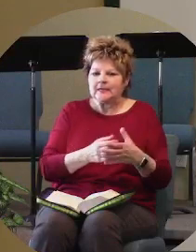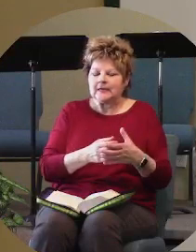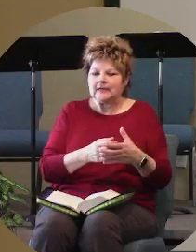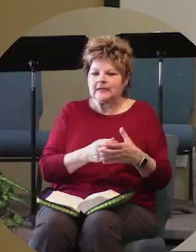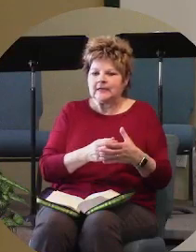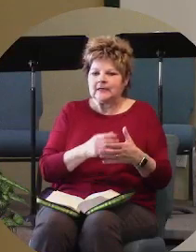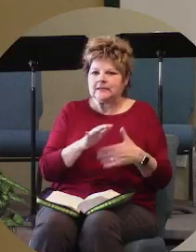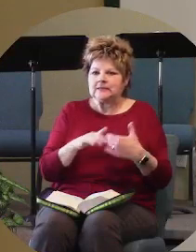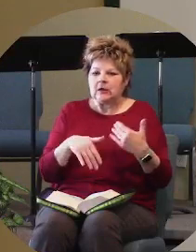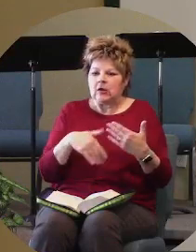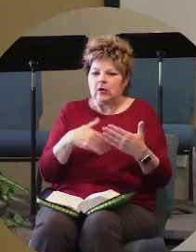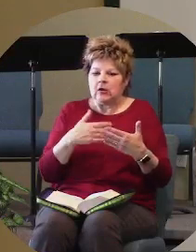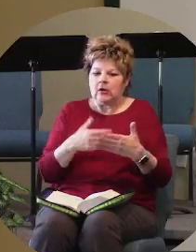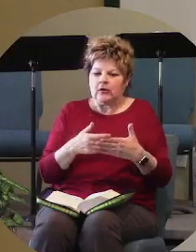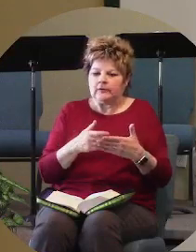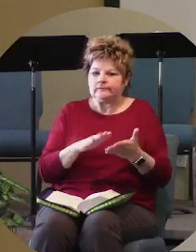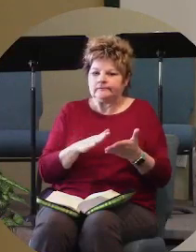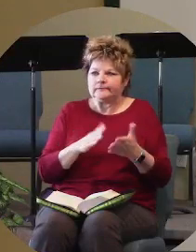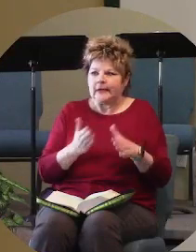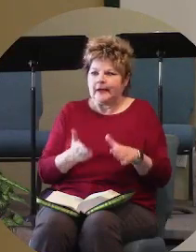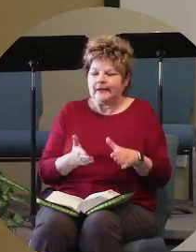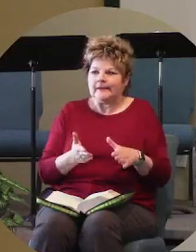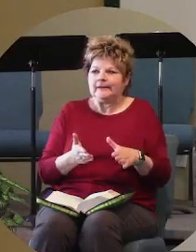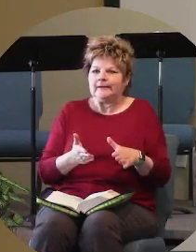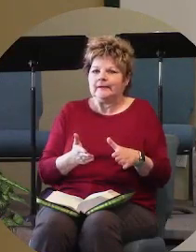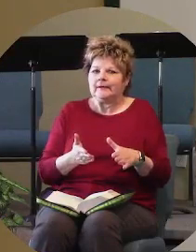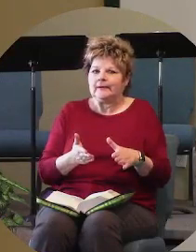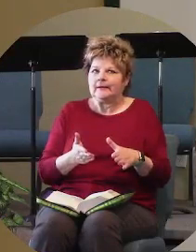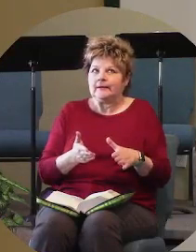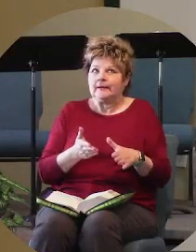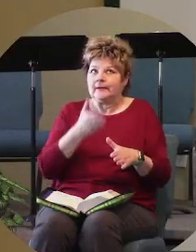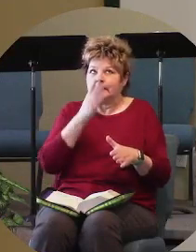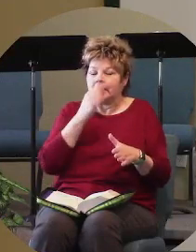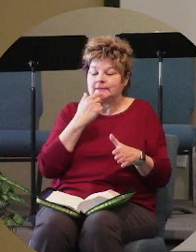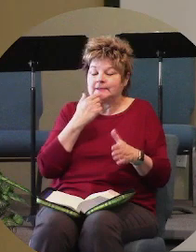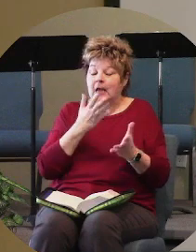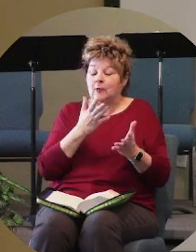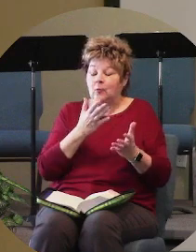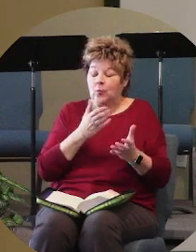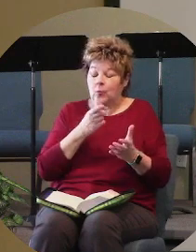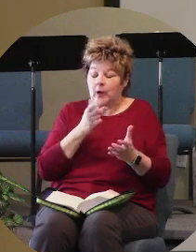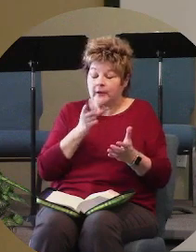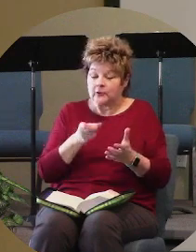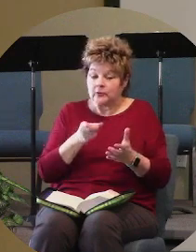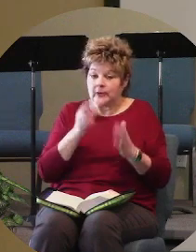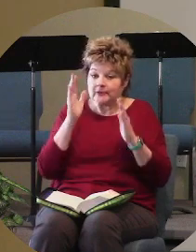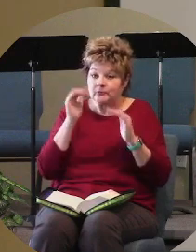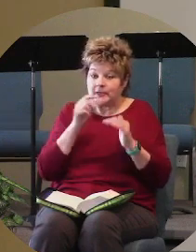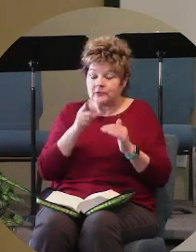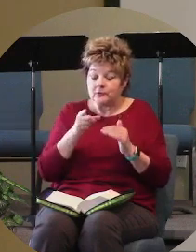dying. And he's saying, I want you, I expect you, you will